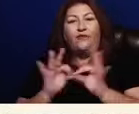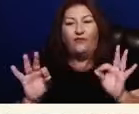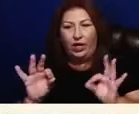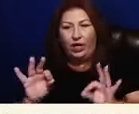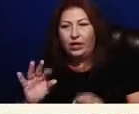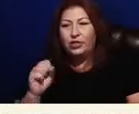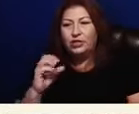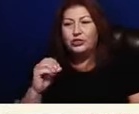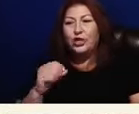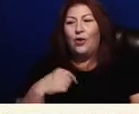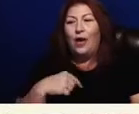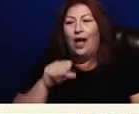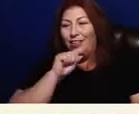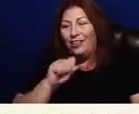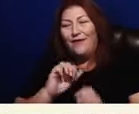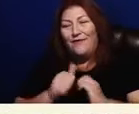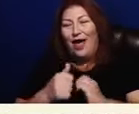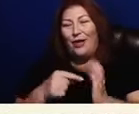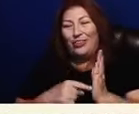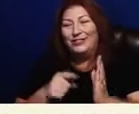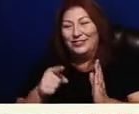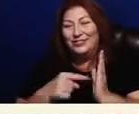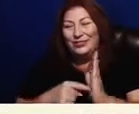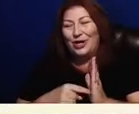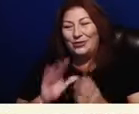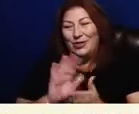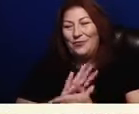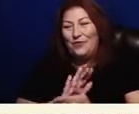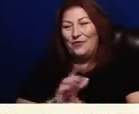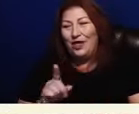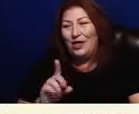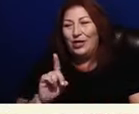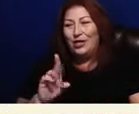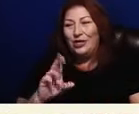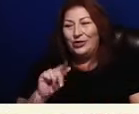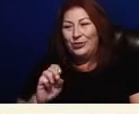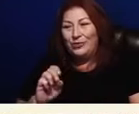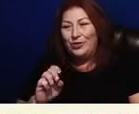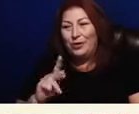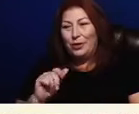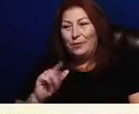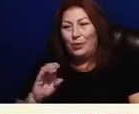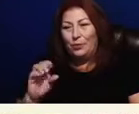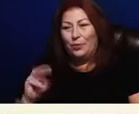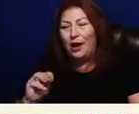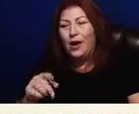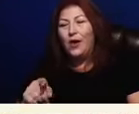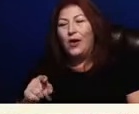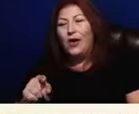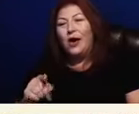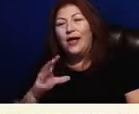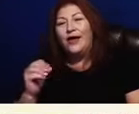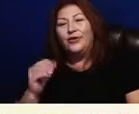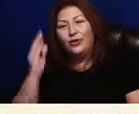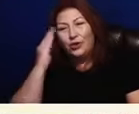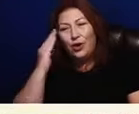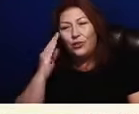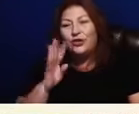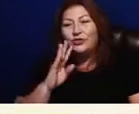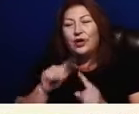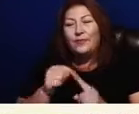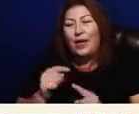how this plays out in this scene with Duke Kaboom. And, you know, when they're talking about how he's